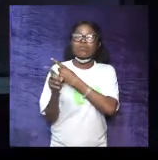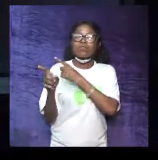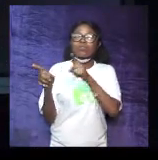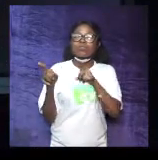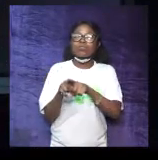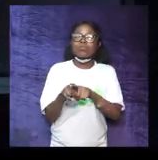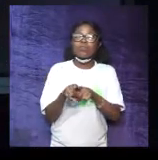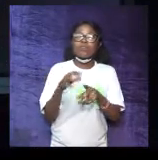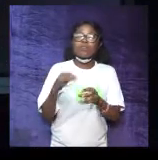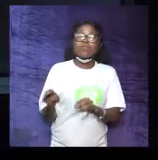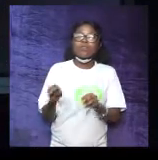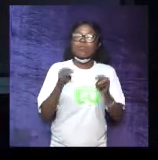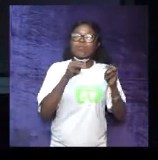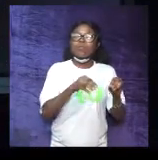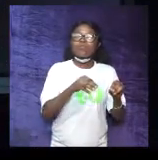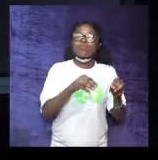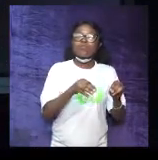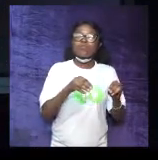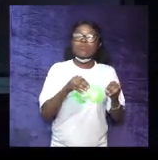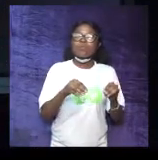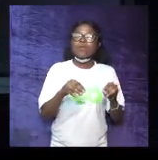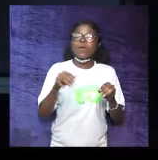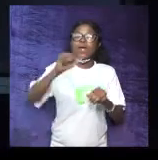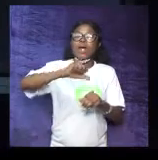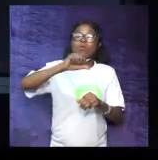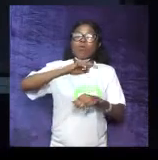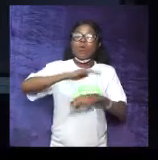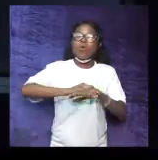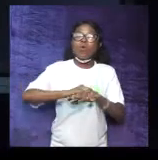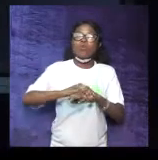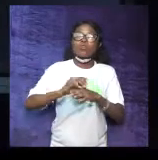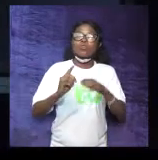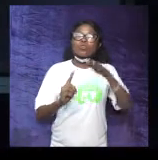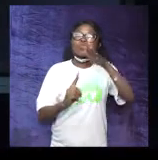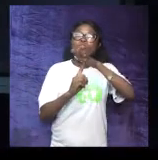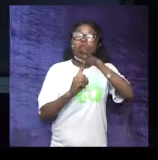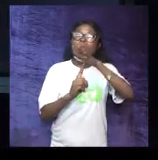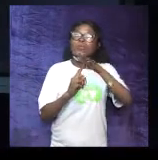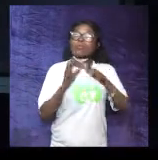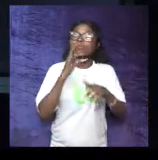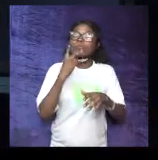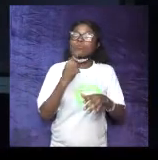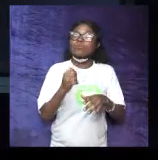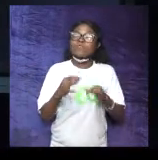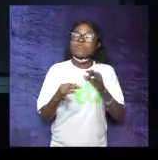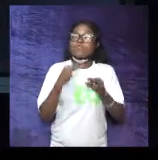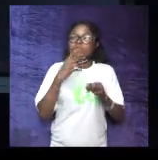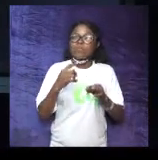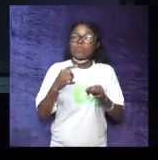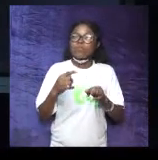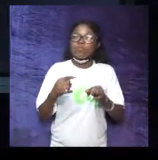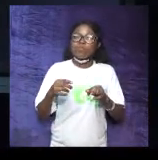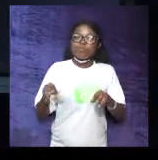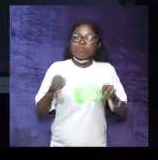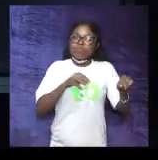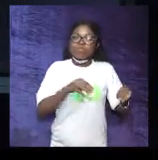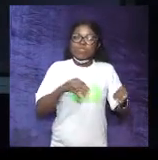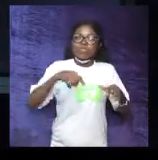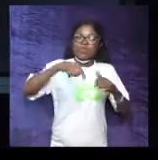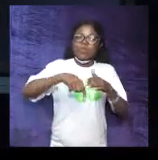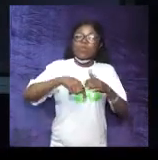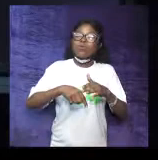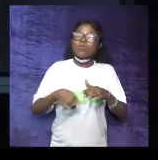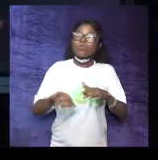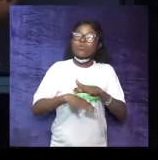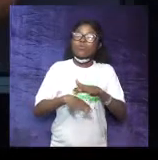So, if you put an angle on top, you have to put an angle on top. If you put an angle below, you have to put an angle